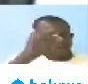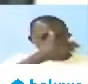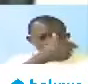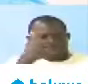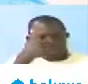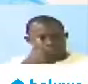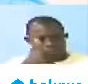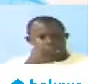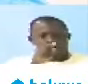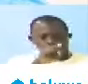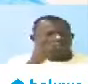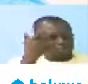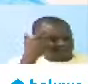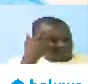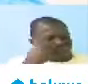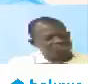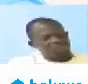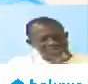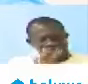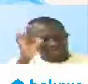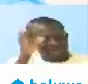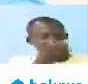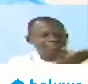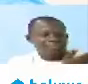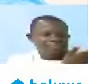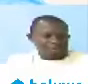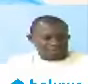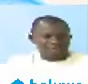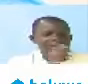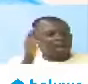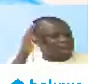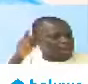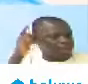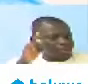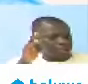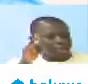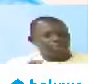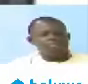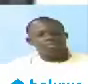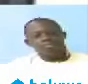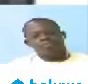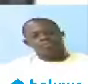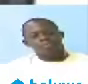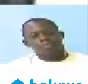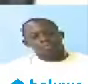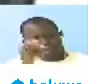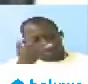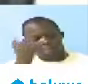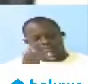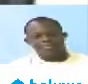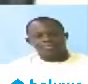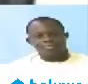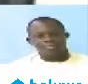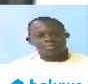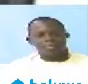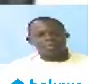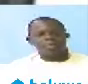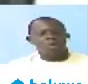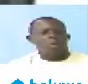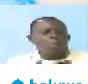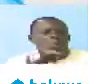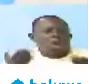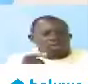1996. You decided to leave Liberia, correct? Yenying kamota puruka bo Liberia. Tonya? Yes. Why did you